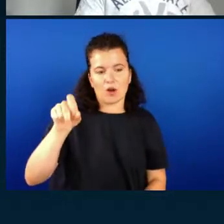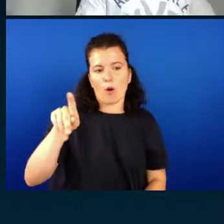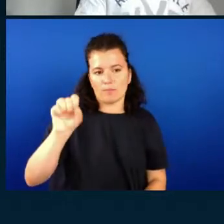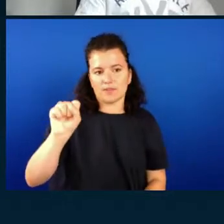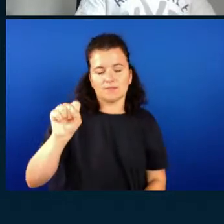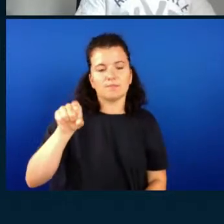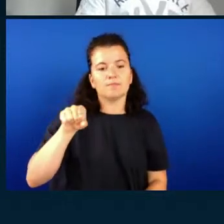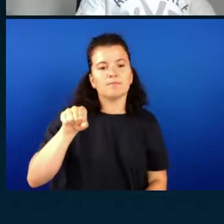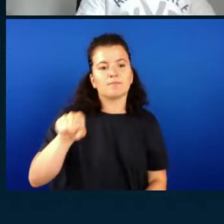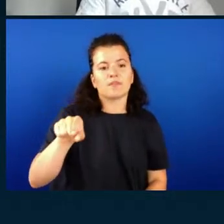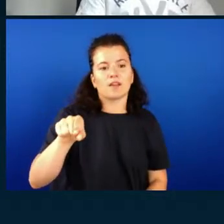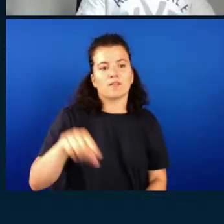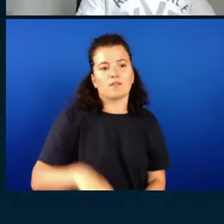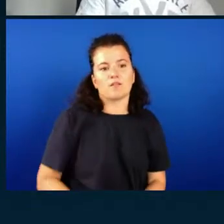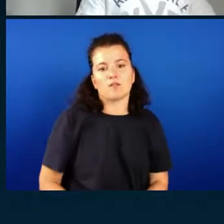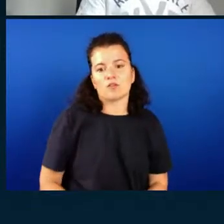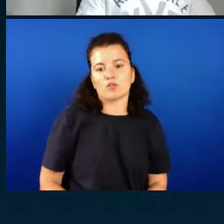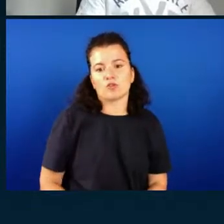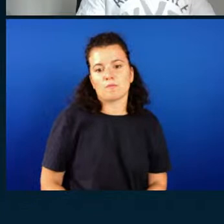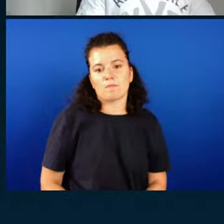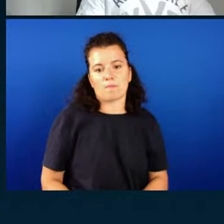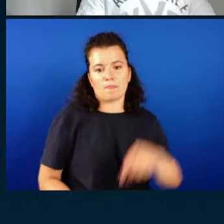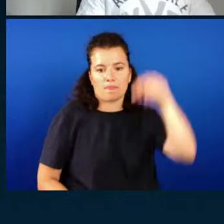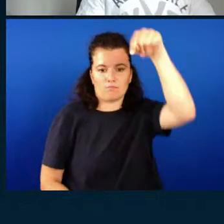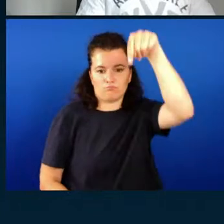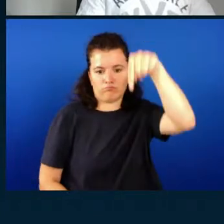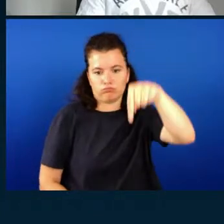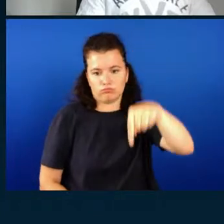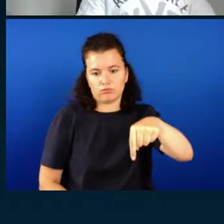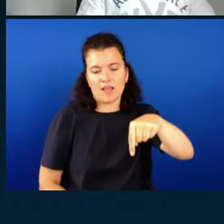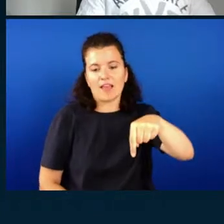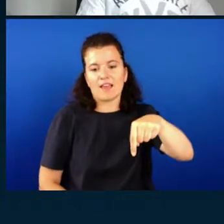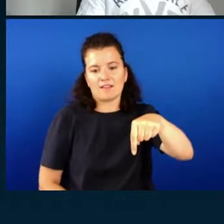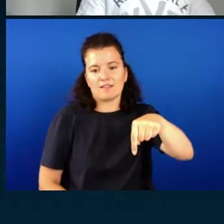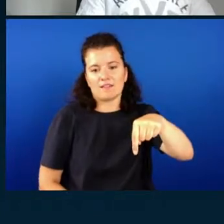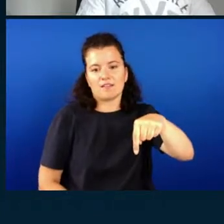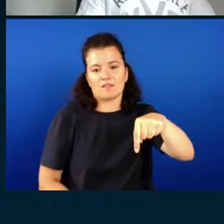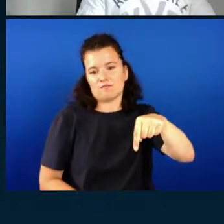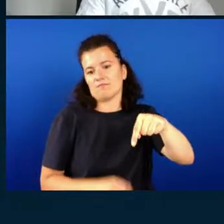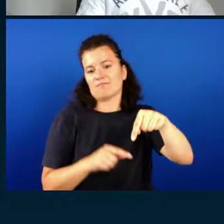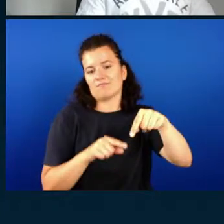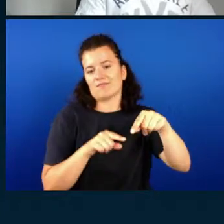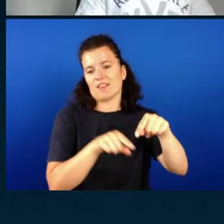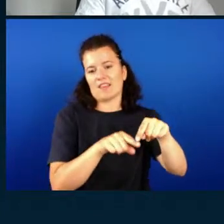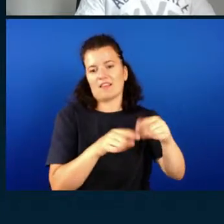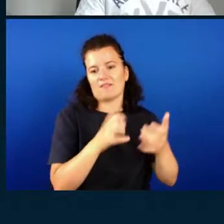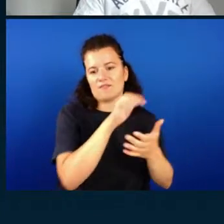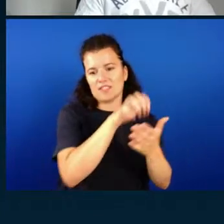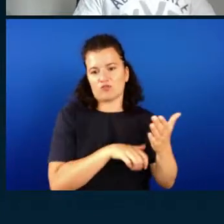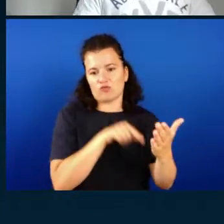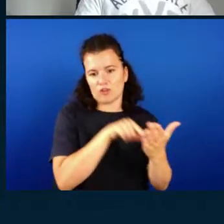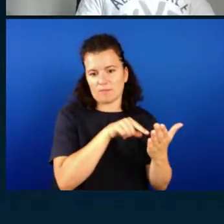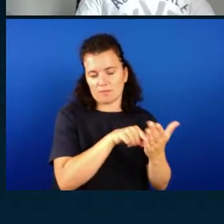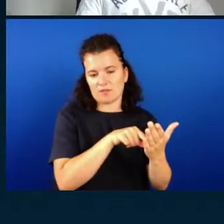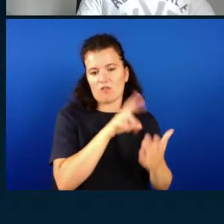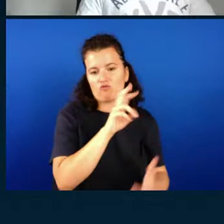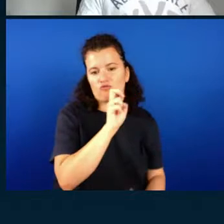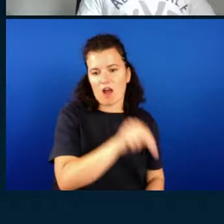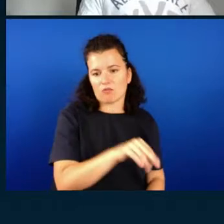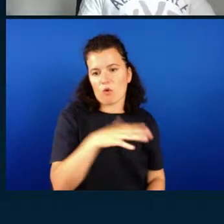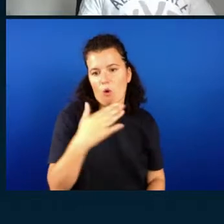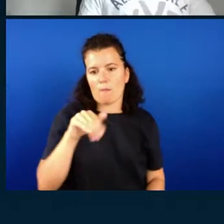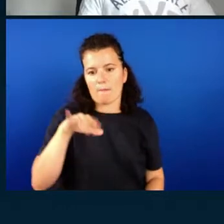modules. And you have a backend script, so a TypeScript or a PowerShell script, which you can use to deploy